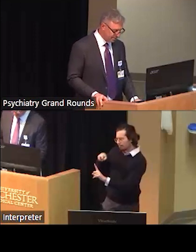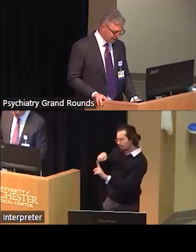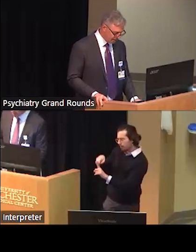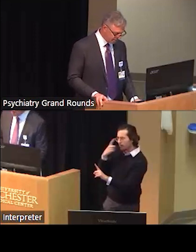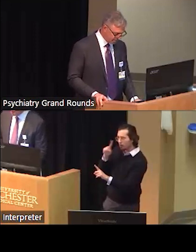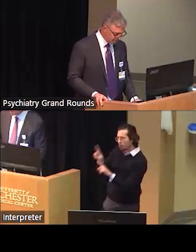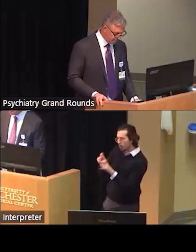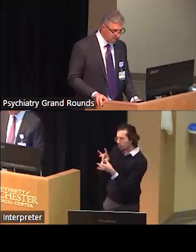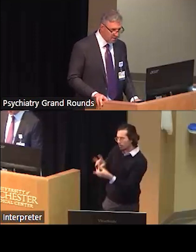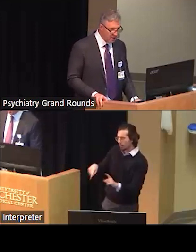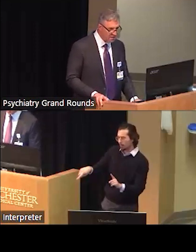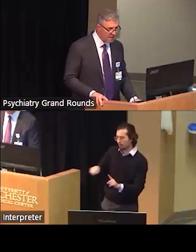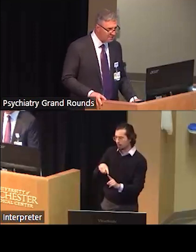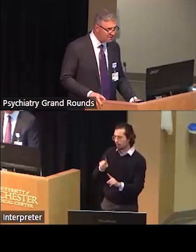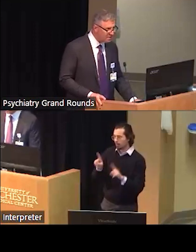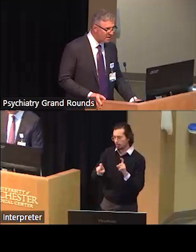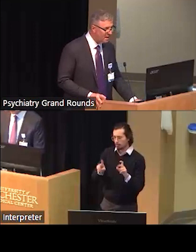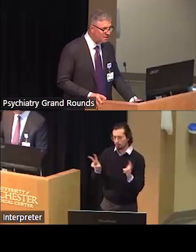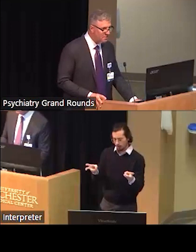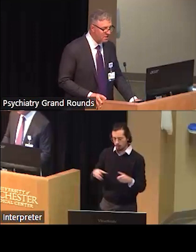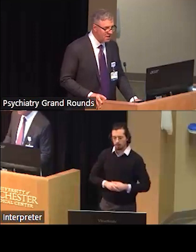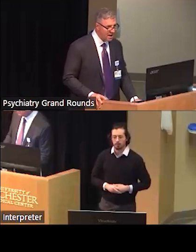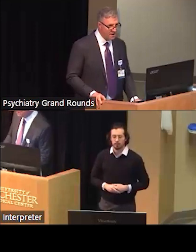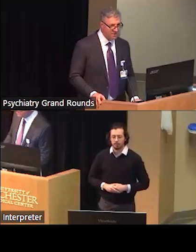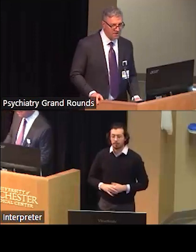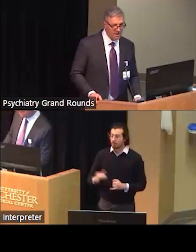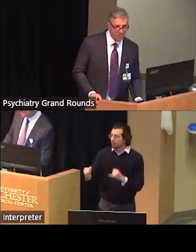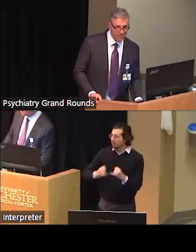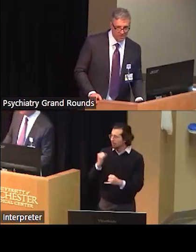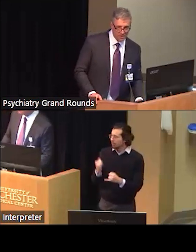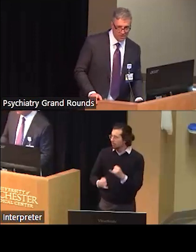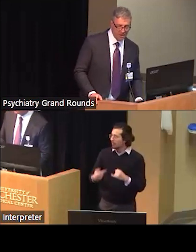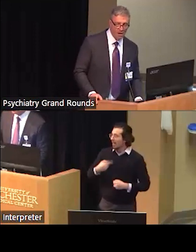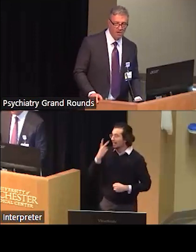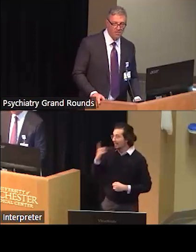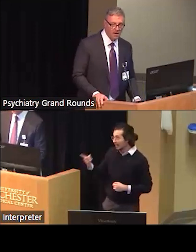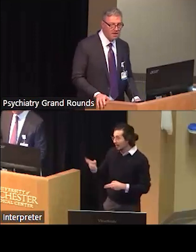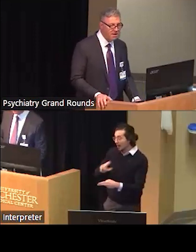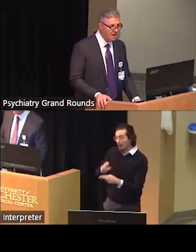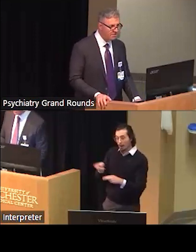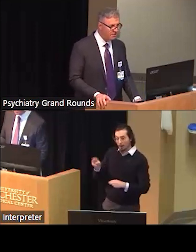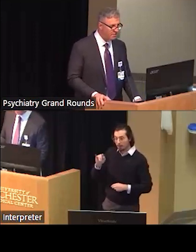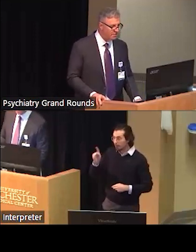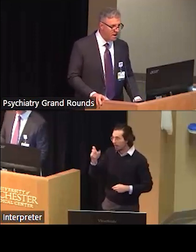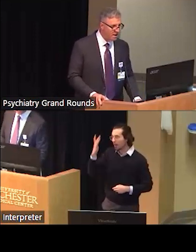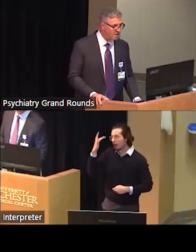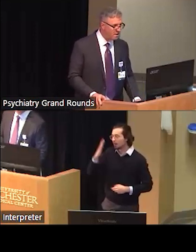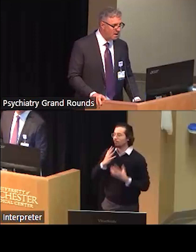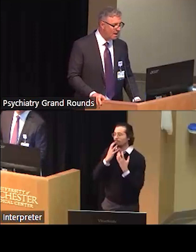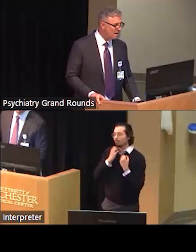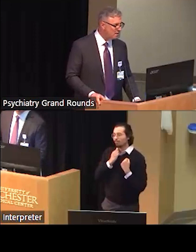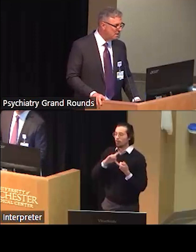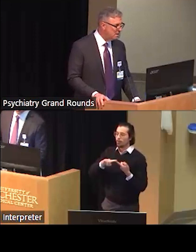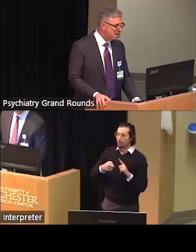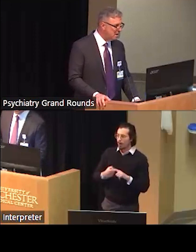questions on these topics. Lastly, but not least, I see Dr. Privitera, and I call him Mike, as a dear friend,